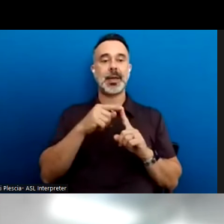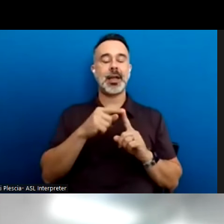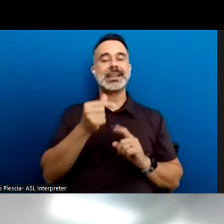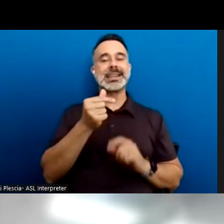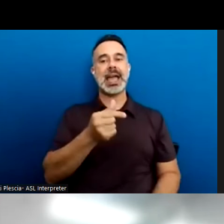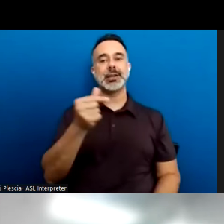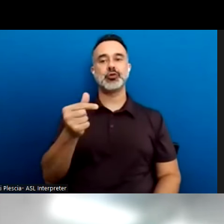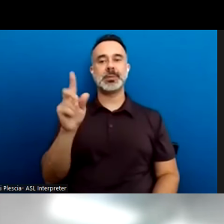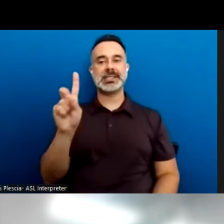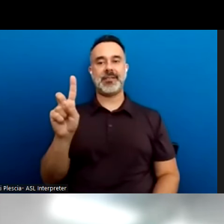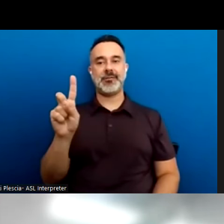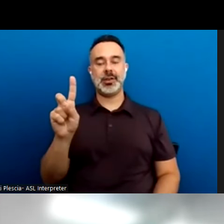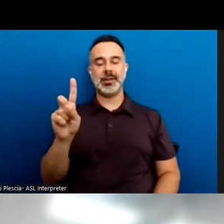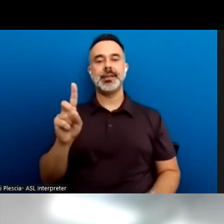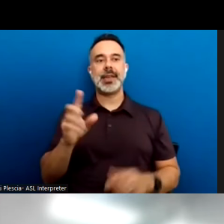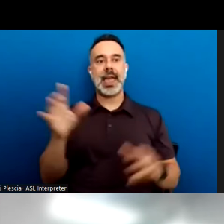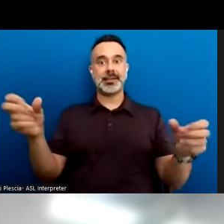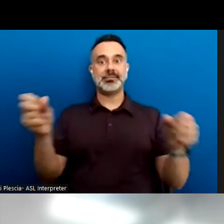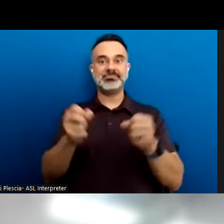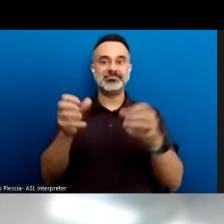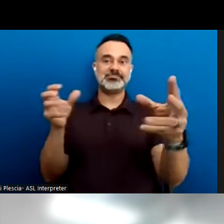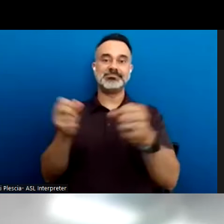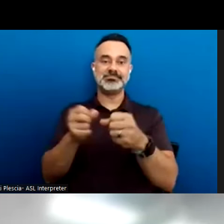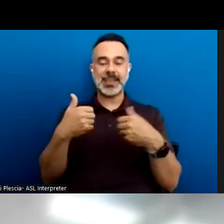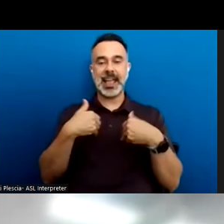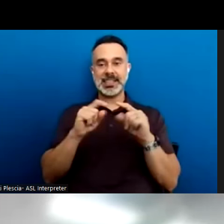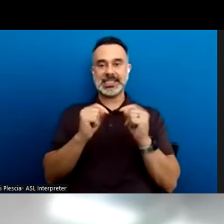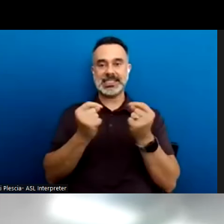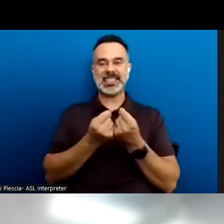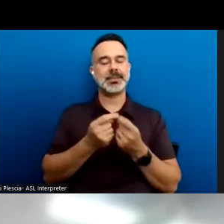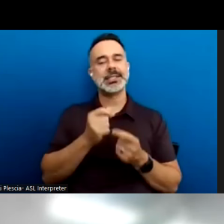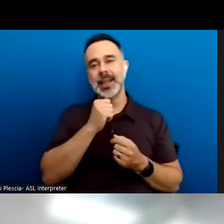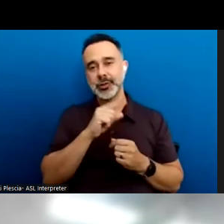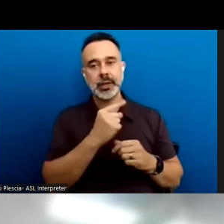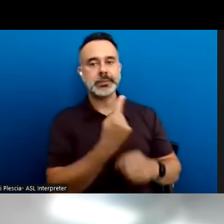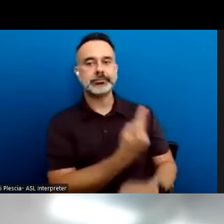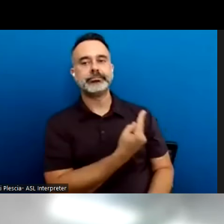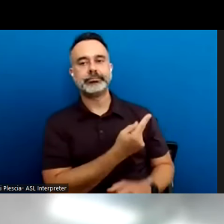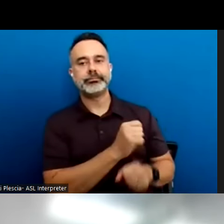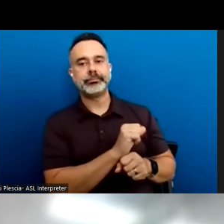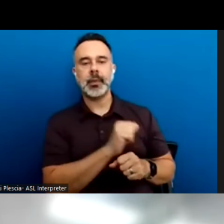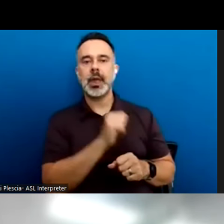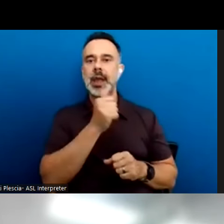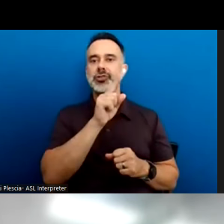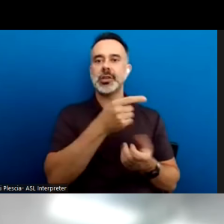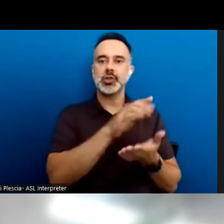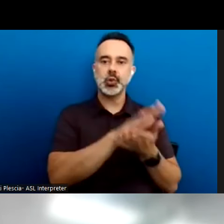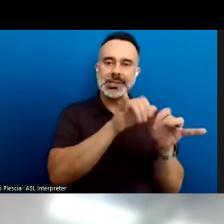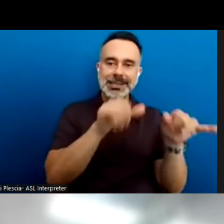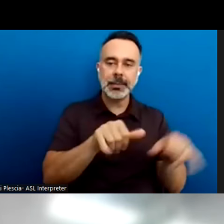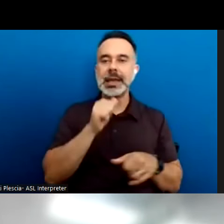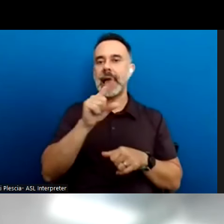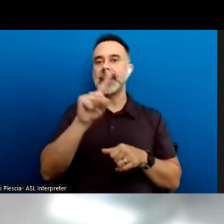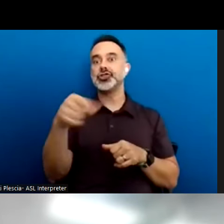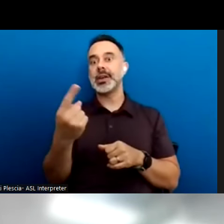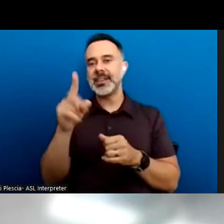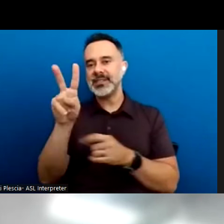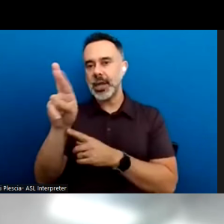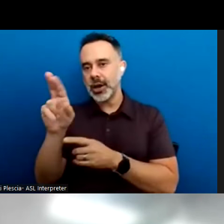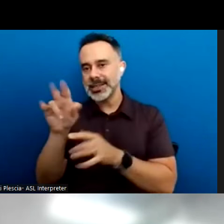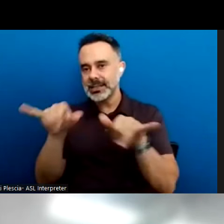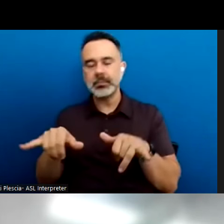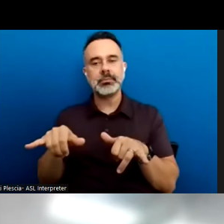team, I don't think the teams work in silos. So it's not just the school system, it's not just the VR system, it's the